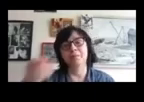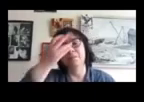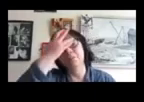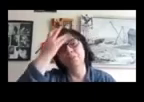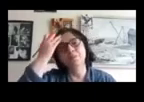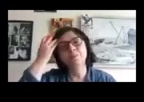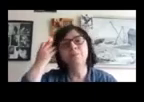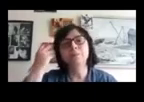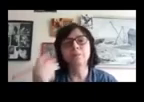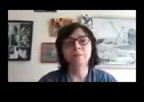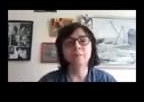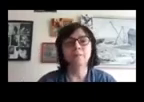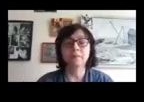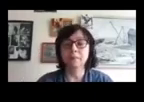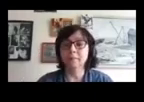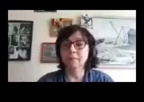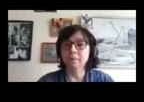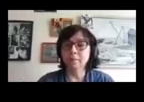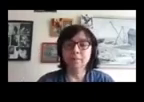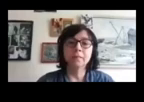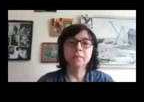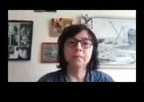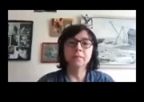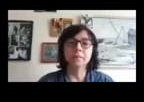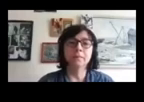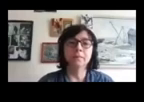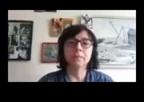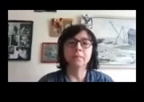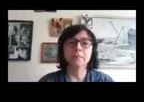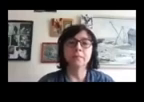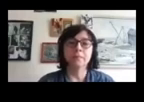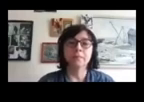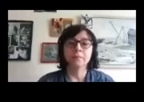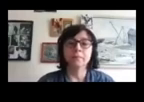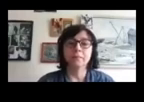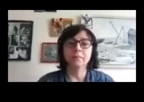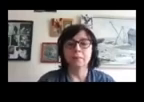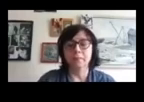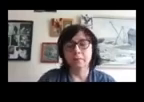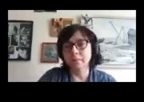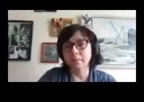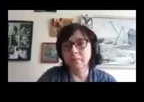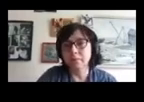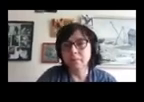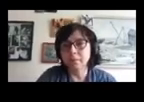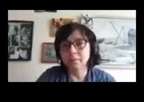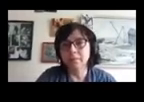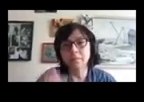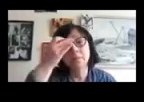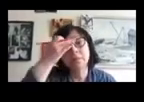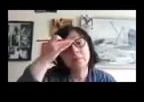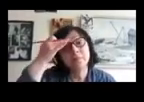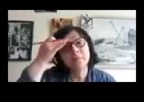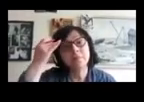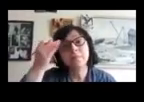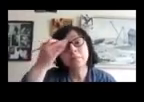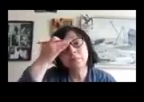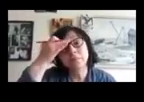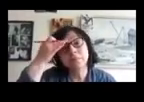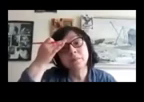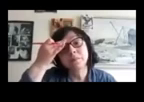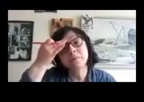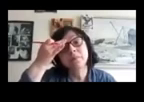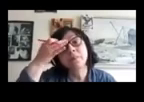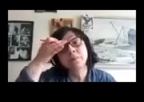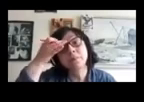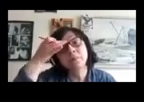Very, very briefly, what's the problem? At the moment, we know from the Office of National Statistics that 59% of disabled